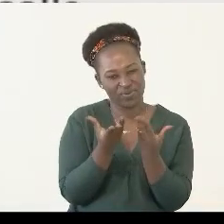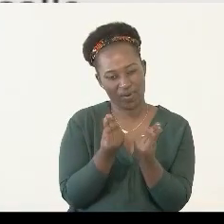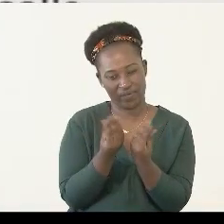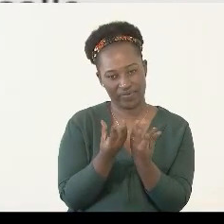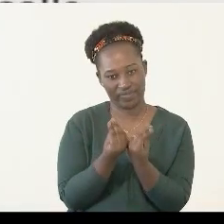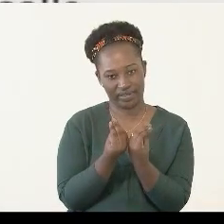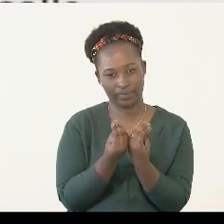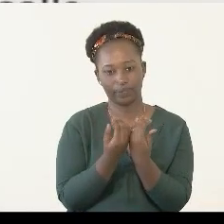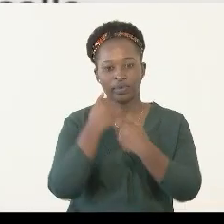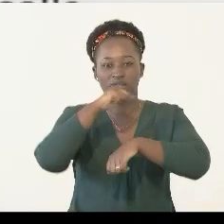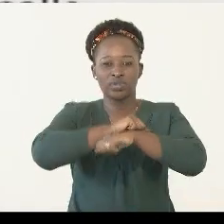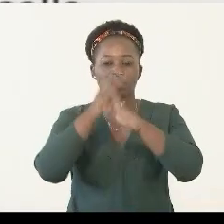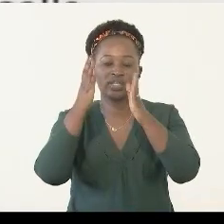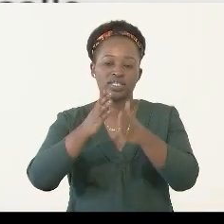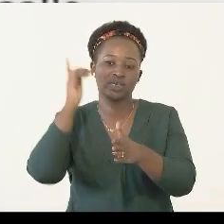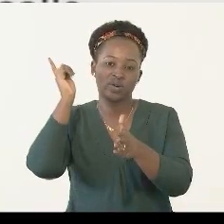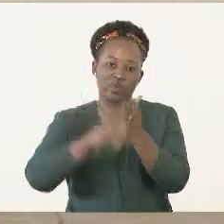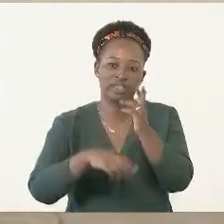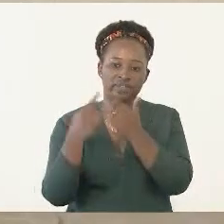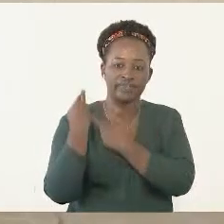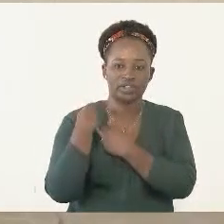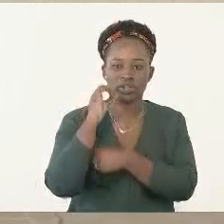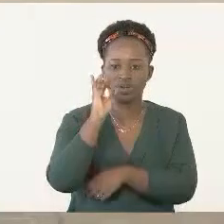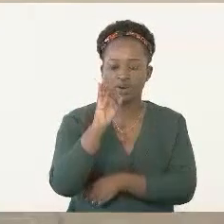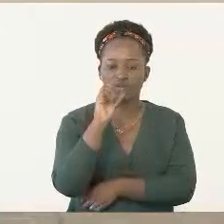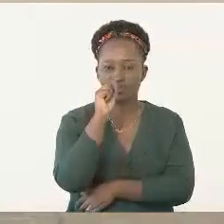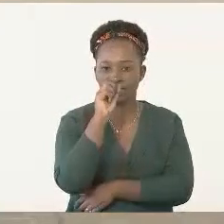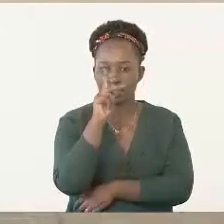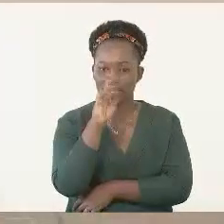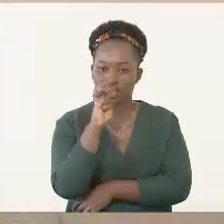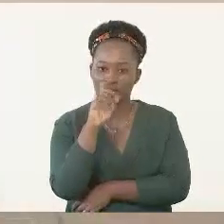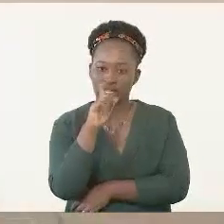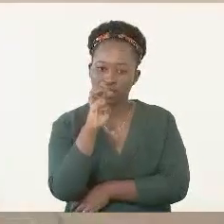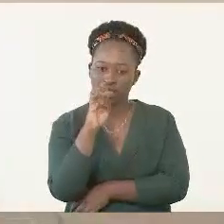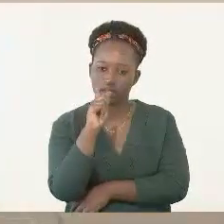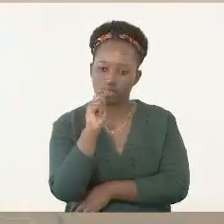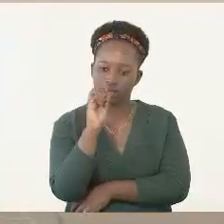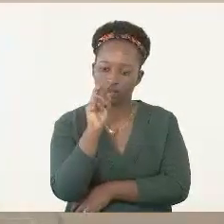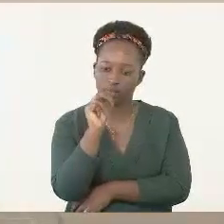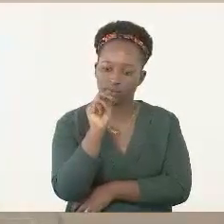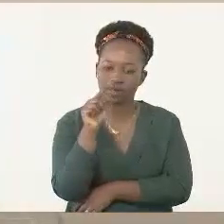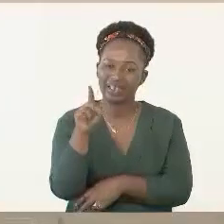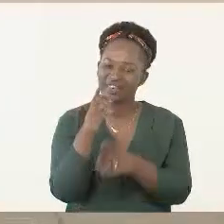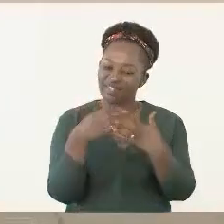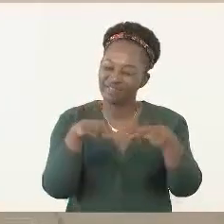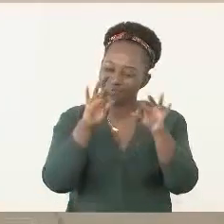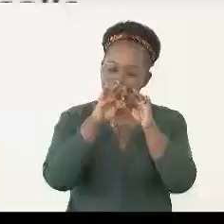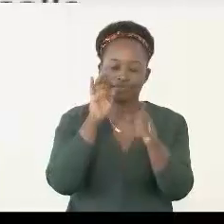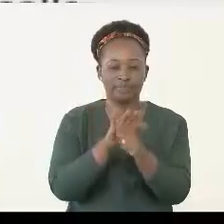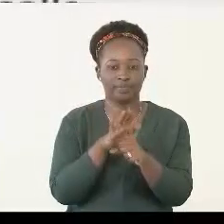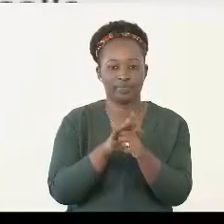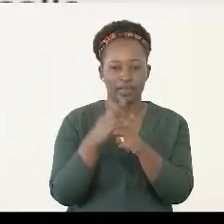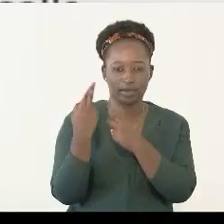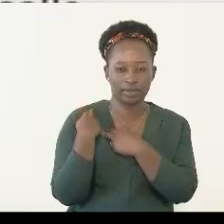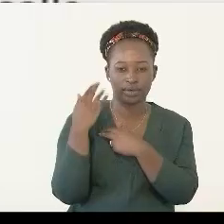Students, what are the functions of skeleton? Skeleton is very important. One of the functions of the skeleton is